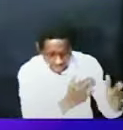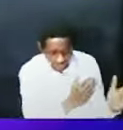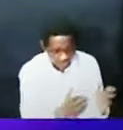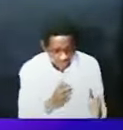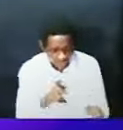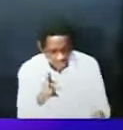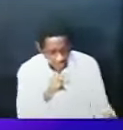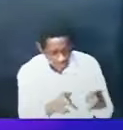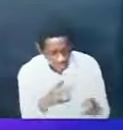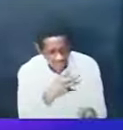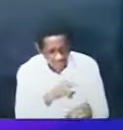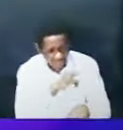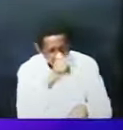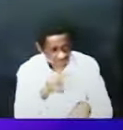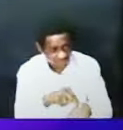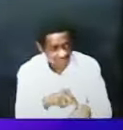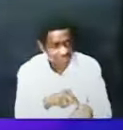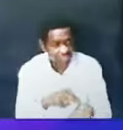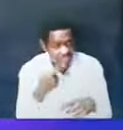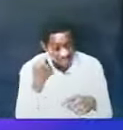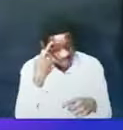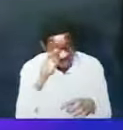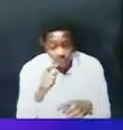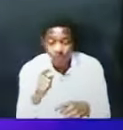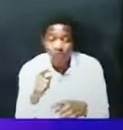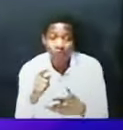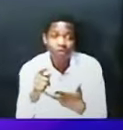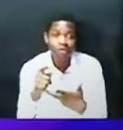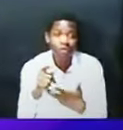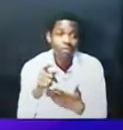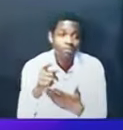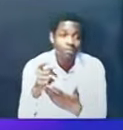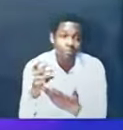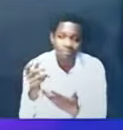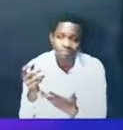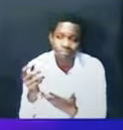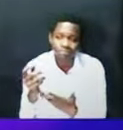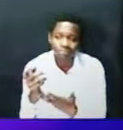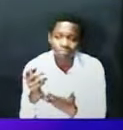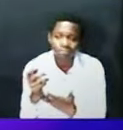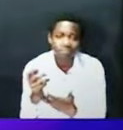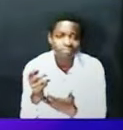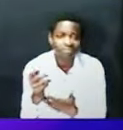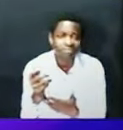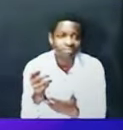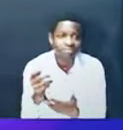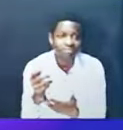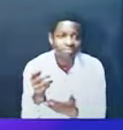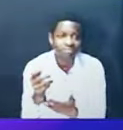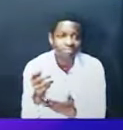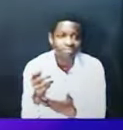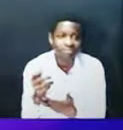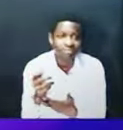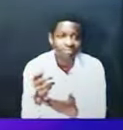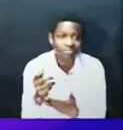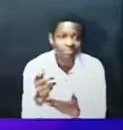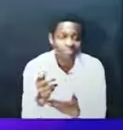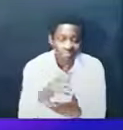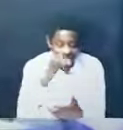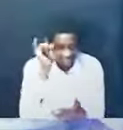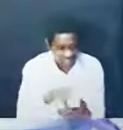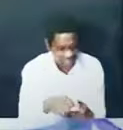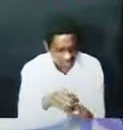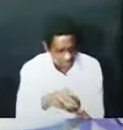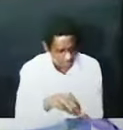incarnation and the ministry of Jesus Christ and the proclamation of the gospel of salvation. This is the appointed